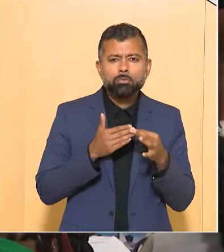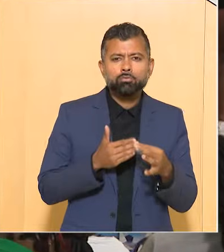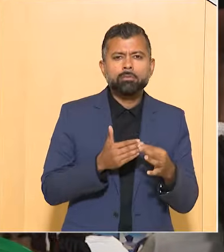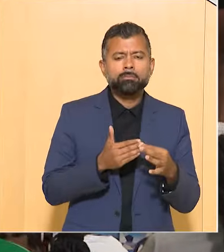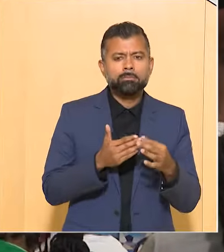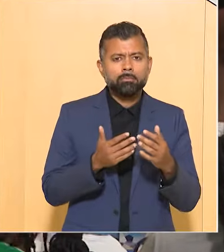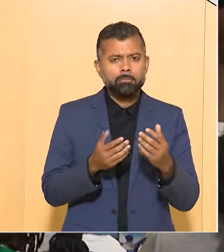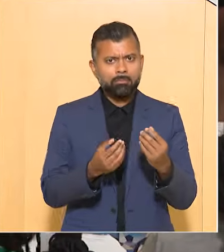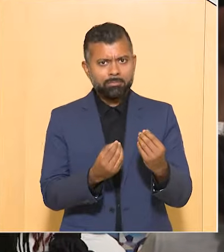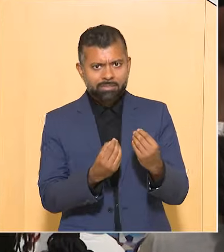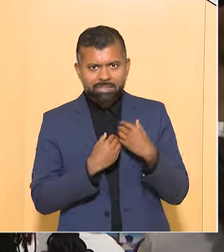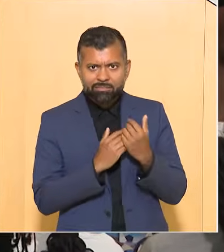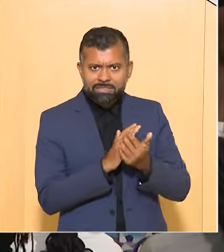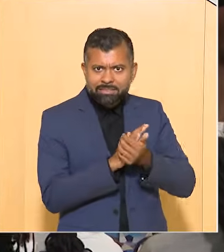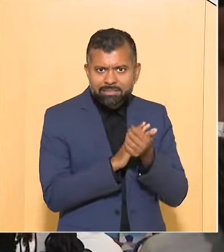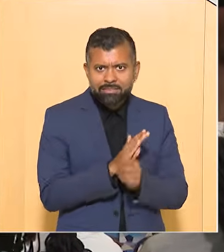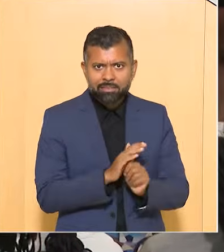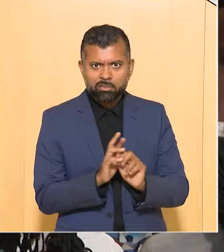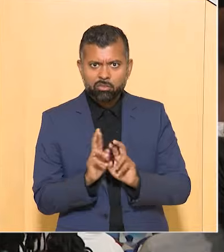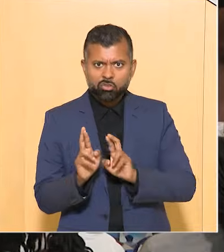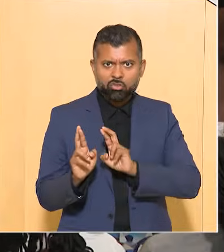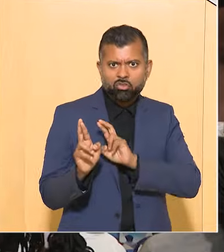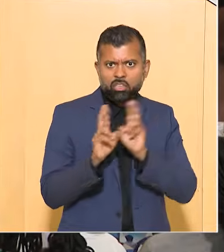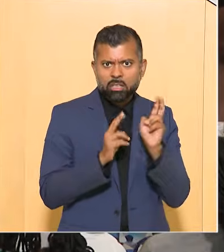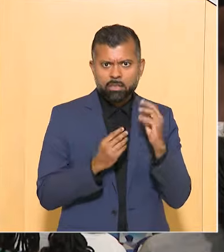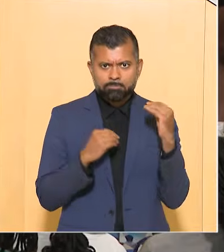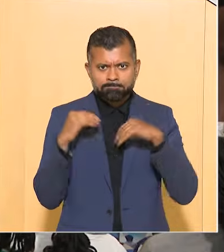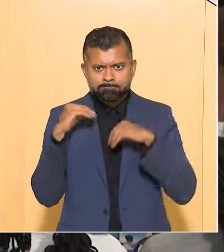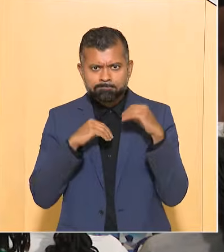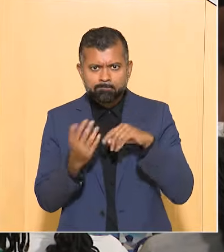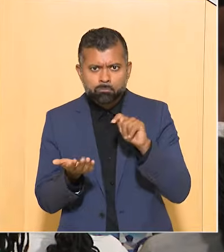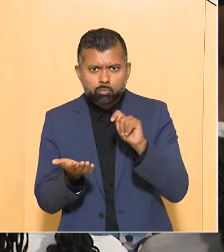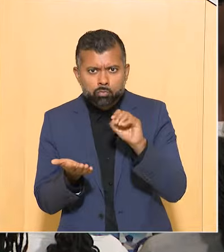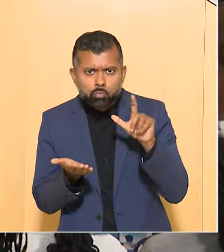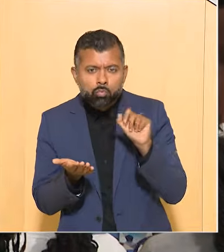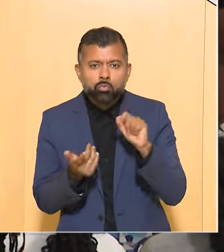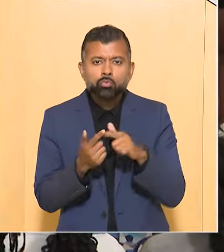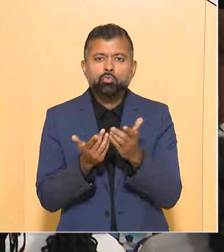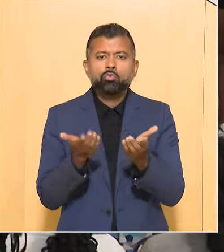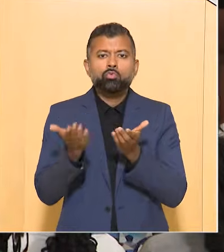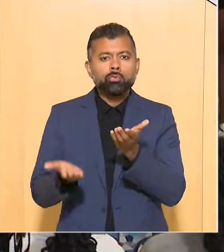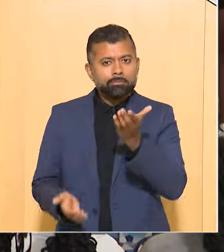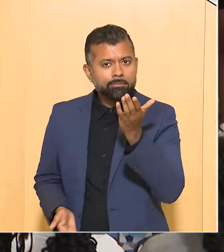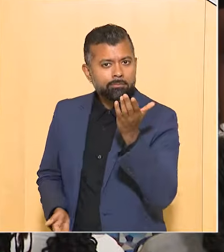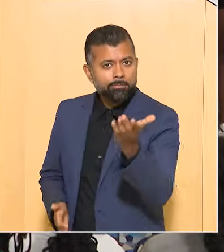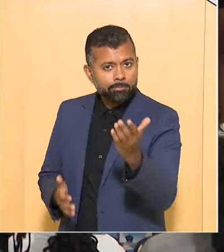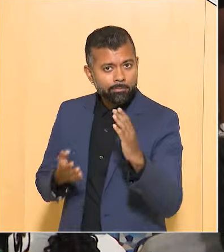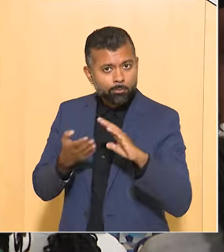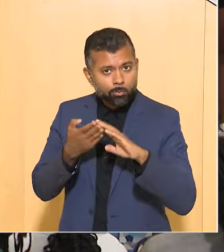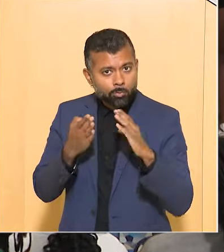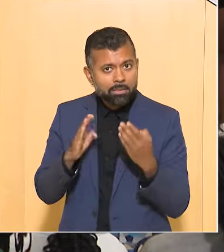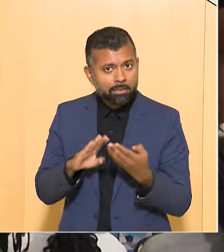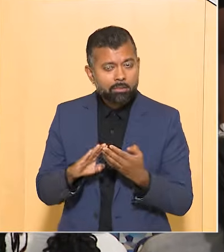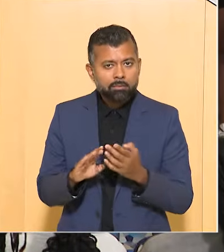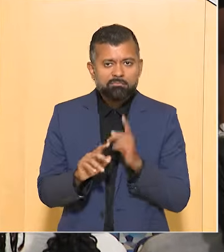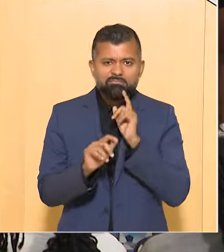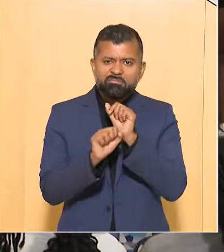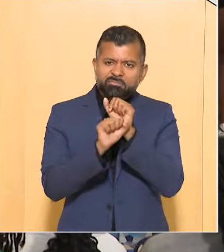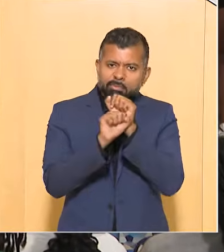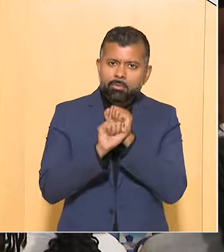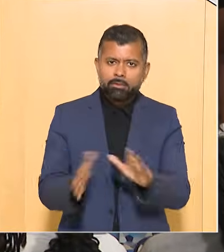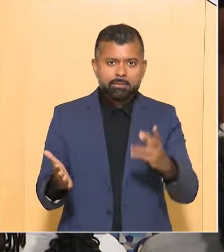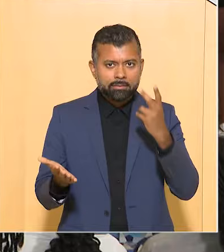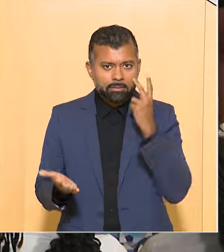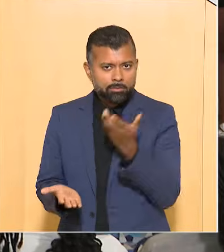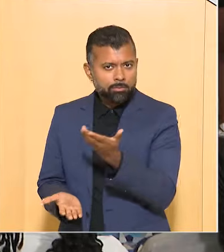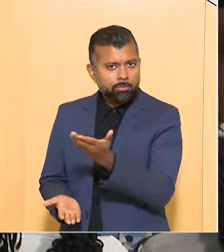community. I am truly blessed to witness the incredible potential of this year's participants and the positive impact